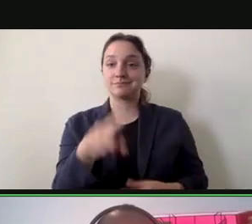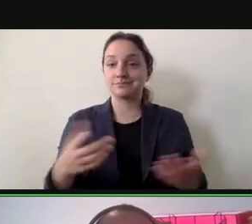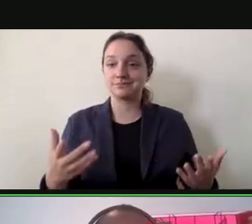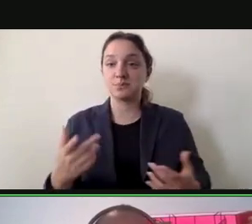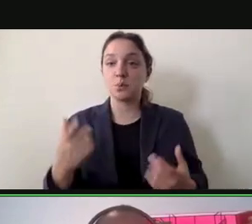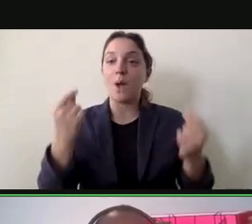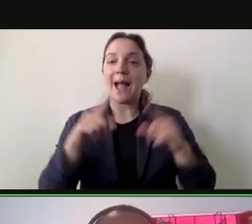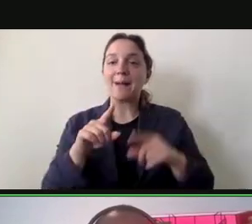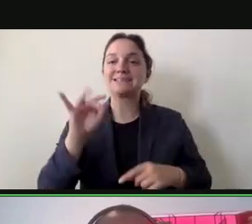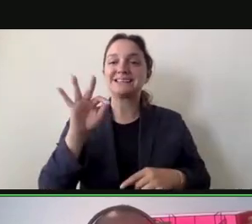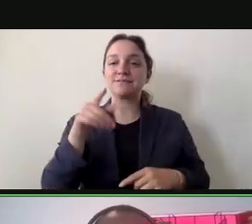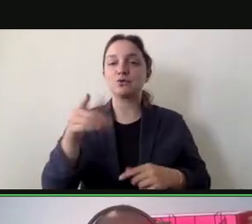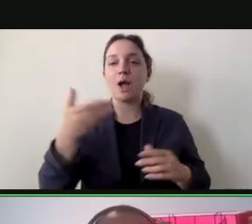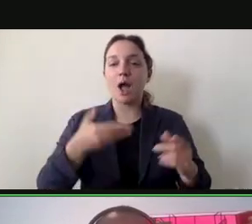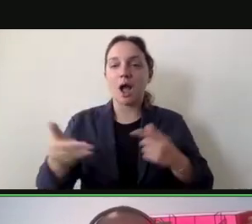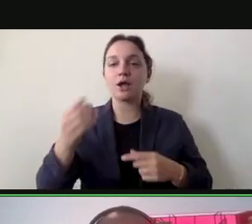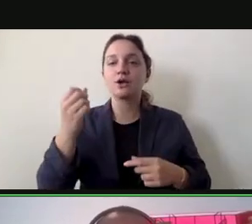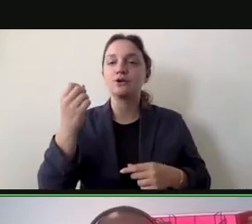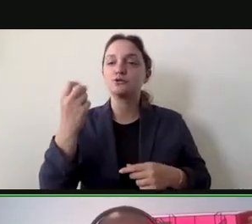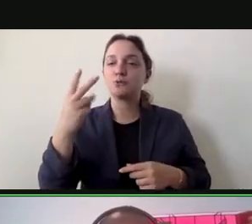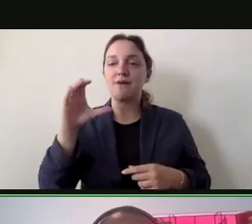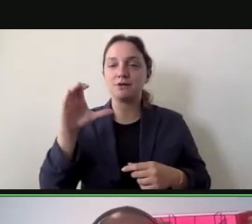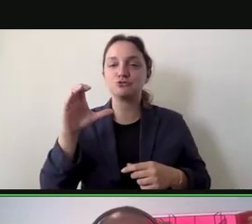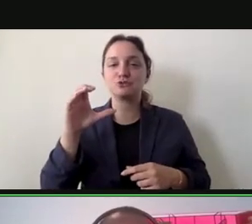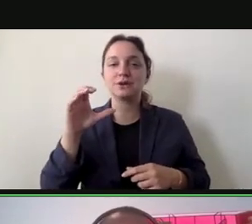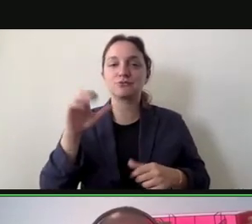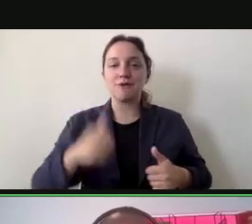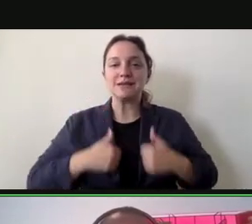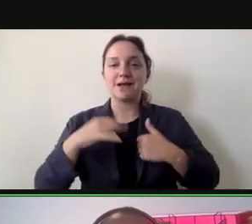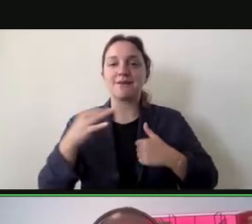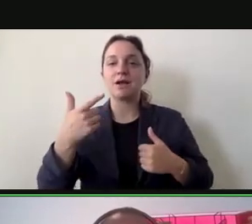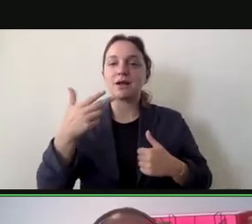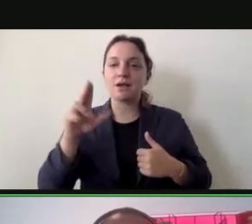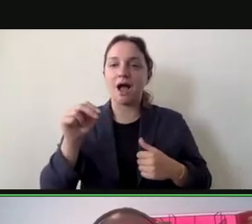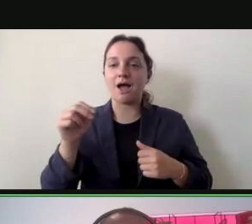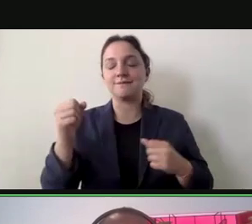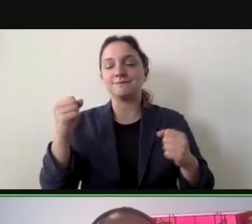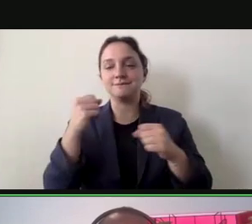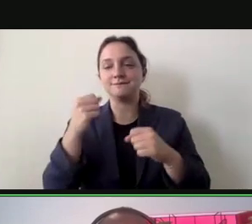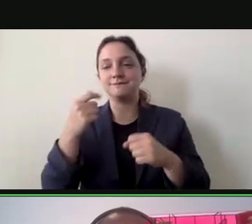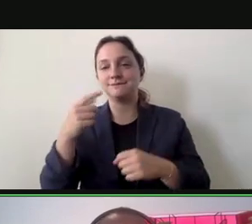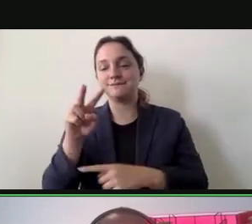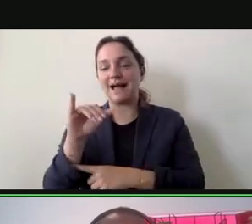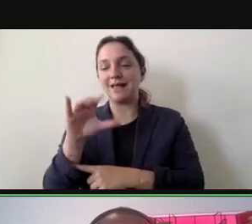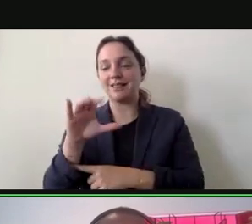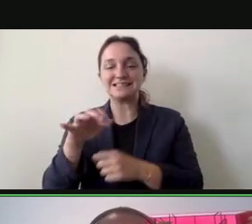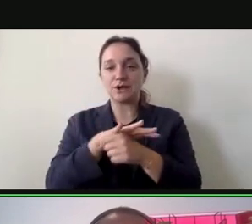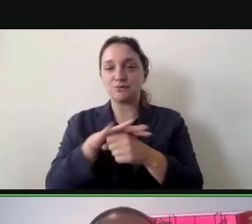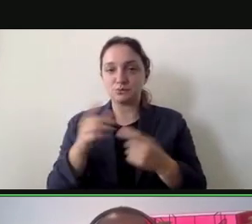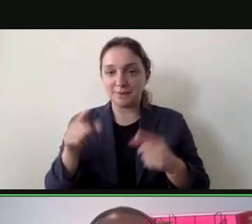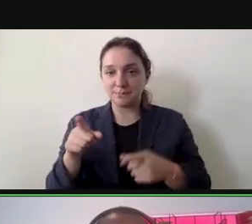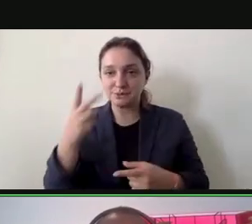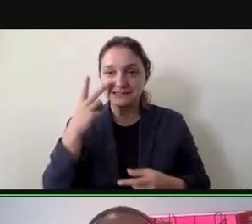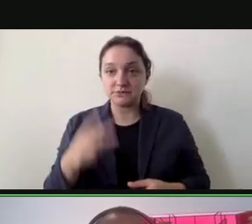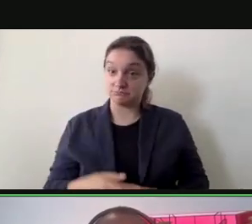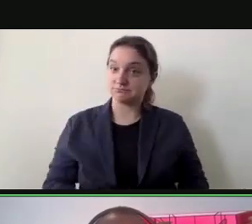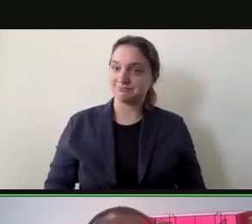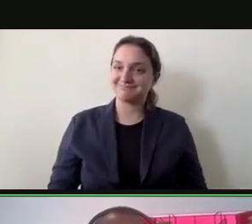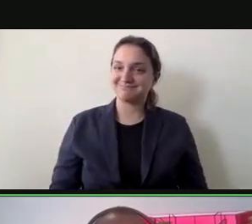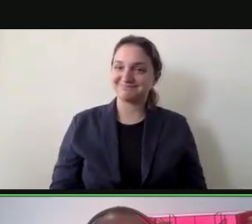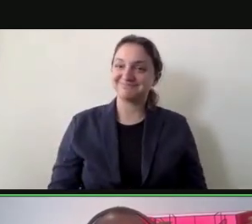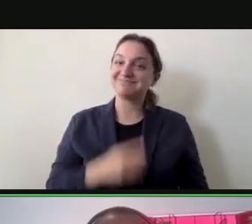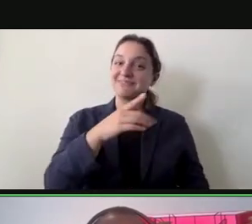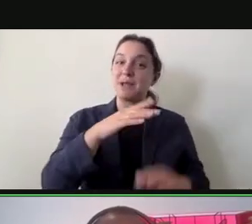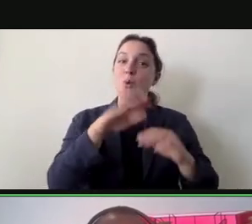residents of gun violence impacted areas? Next slide. We've gotten over 800 of these folks certified